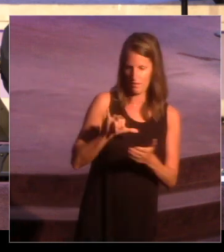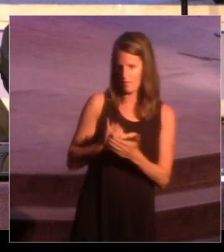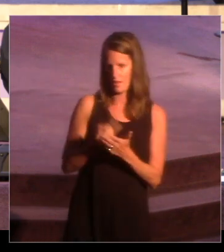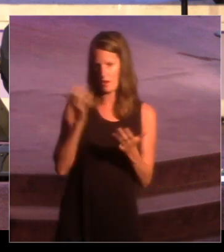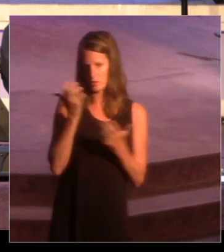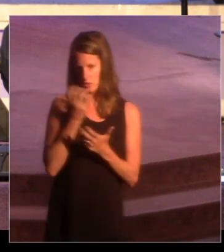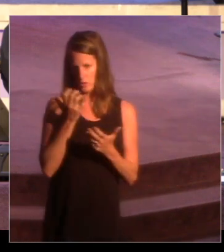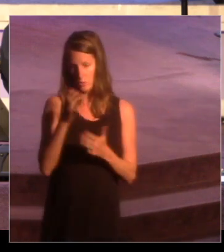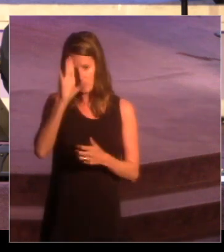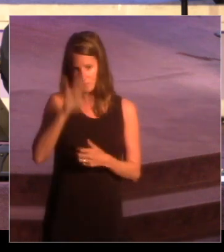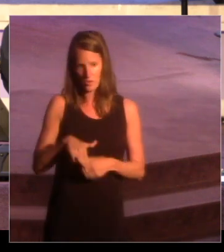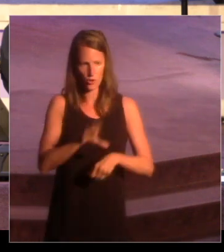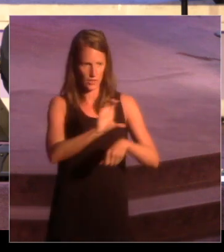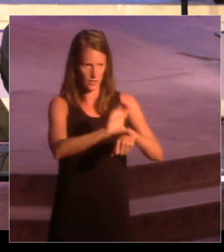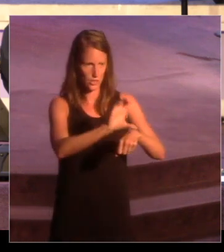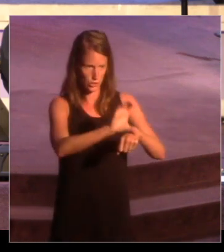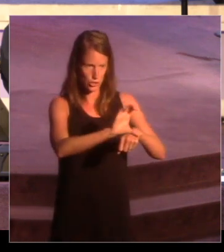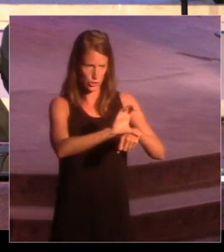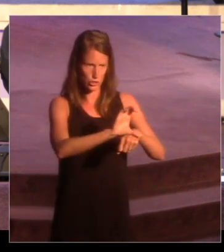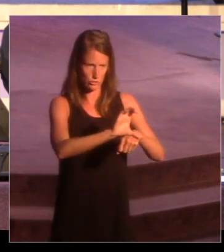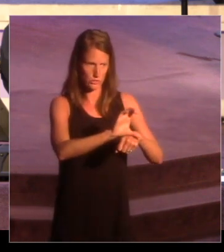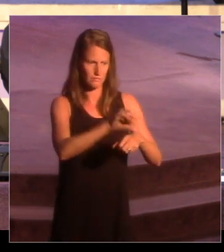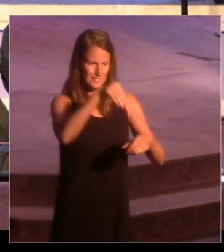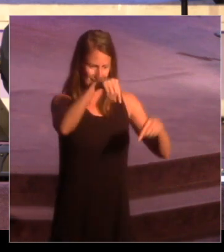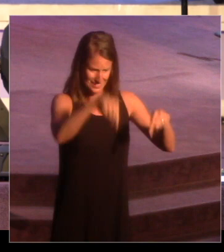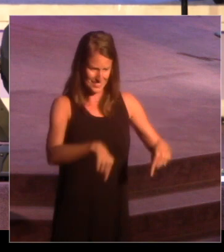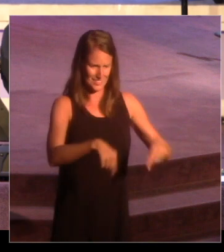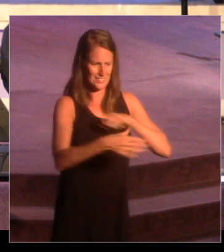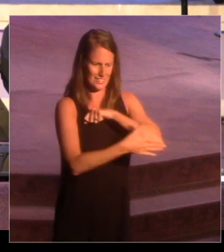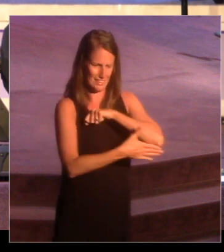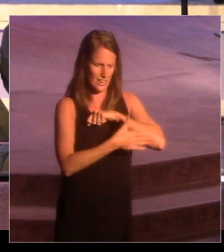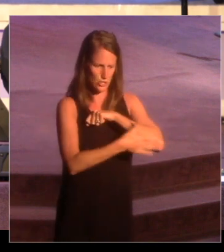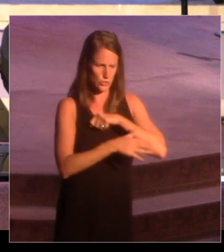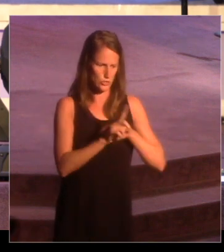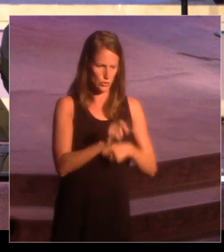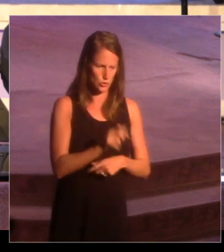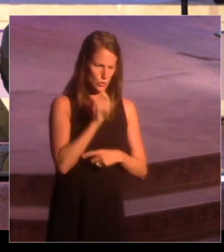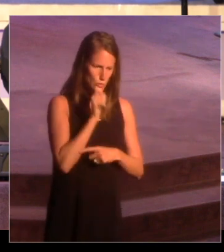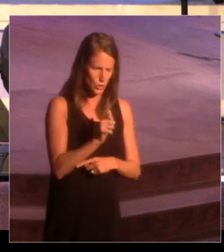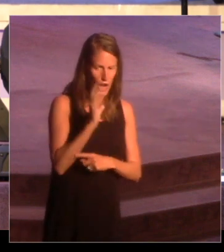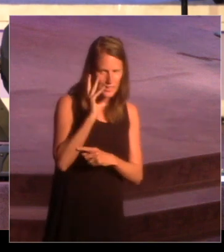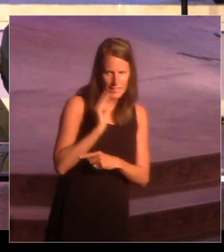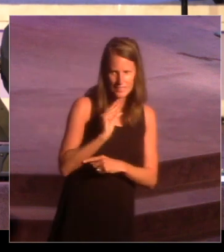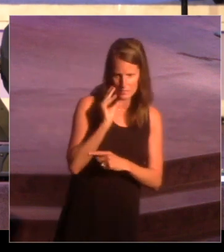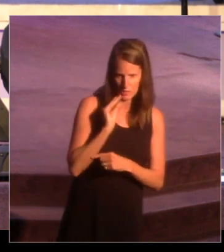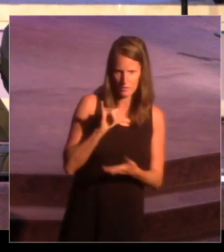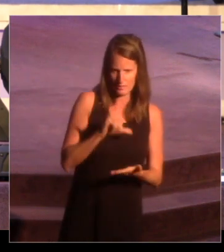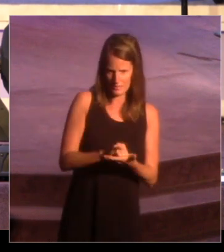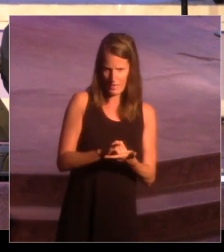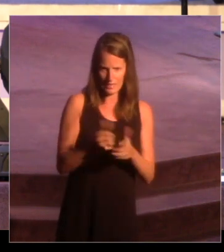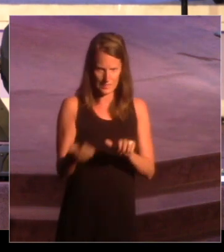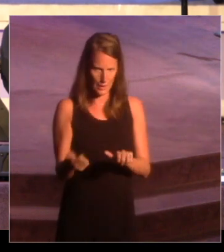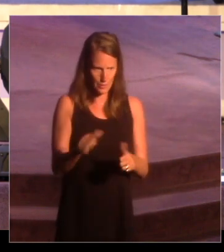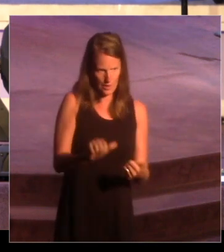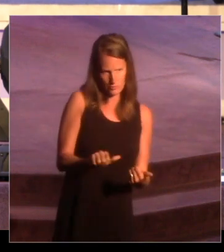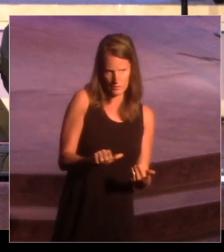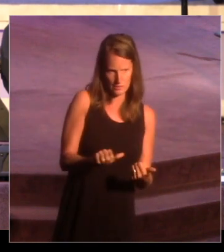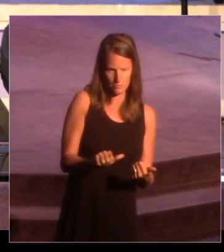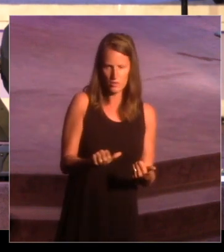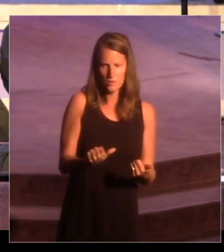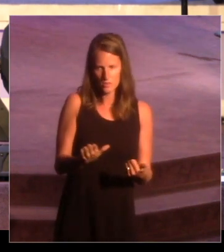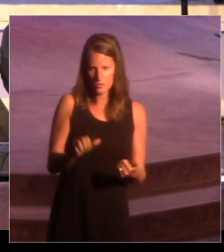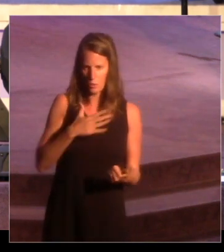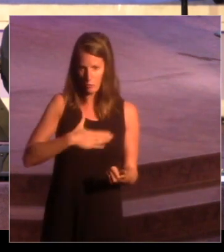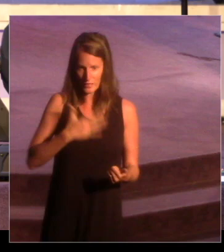And just know that there are churches in this country that do not get to experience that. Do not take that for